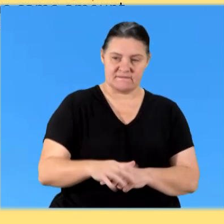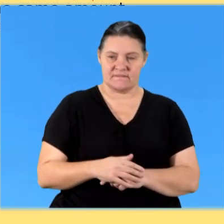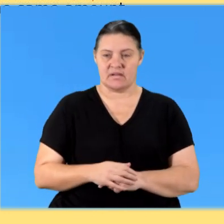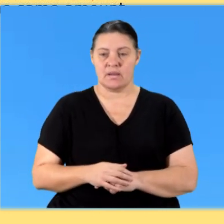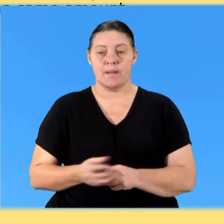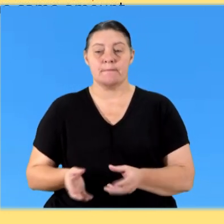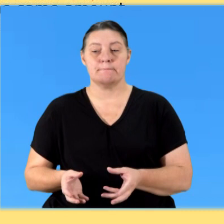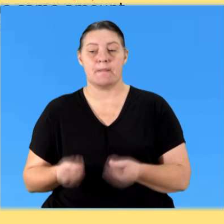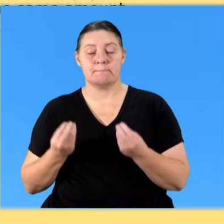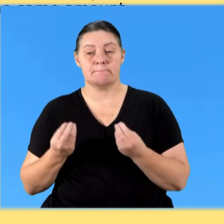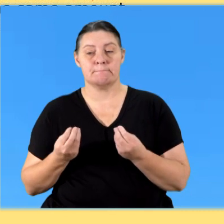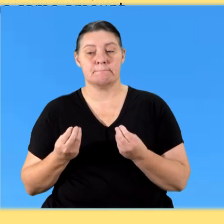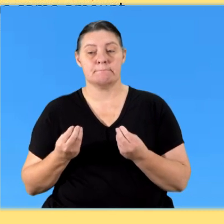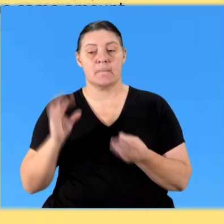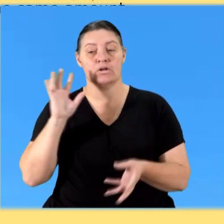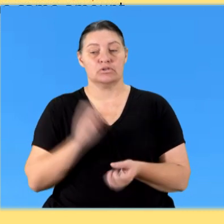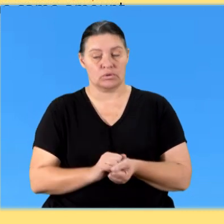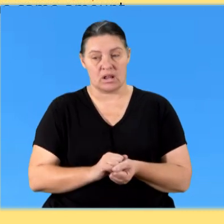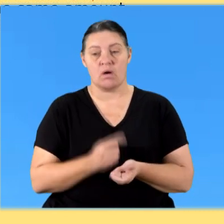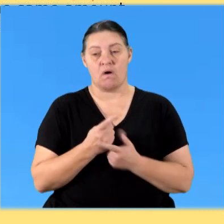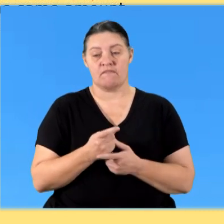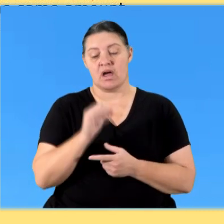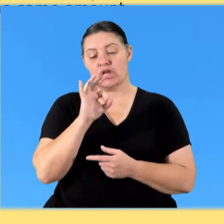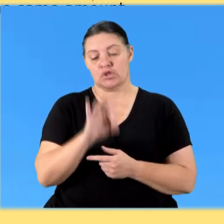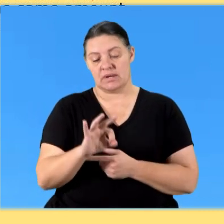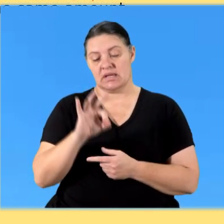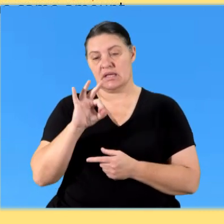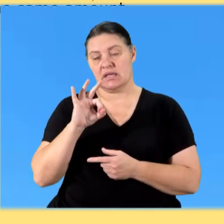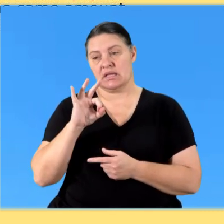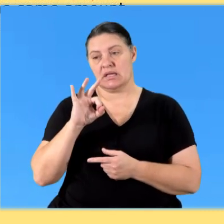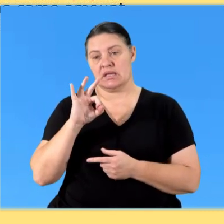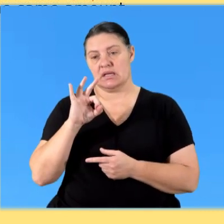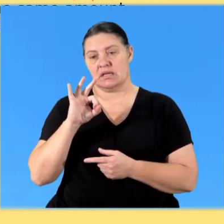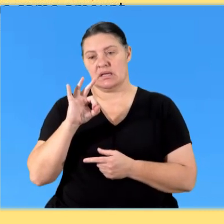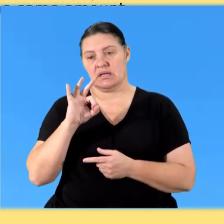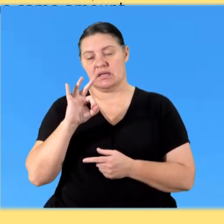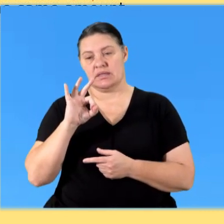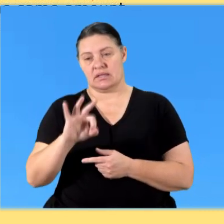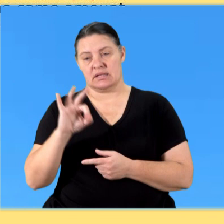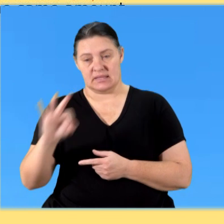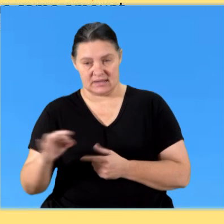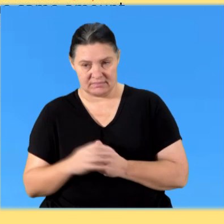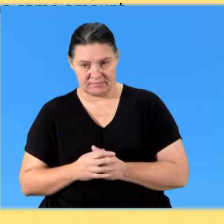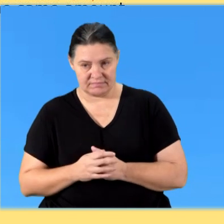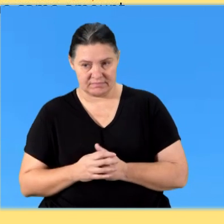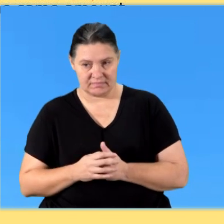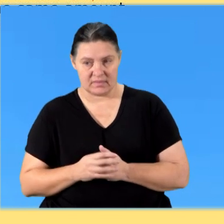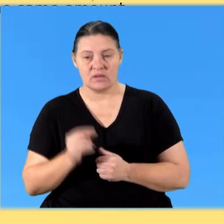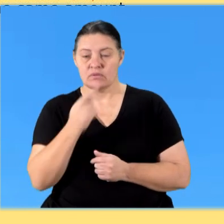15. That will give me a total of 333. To conclude this, I will then